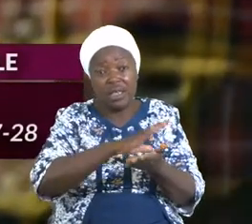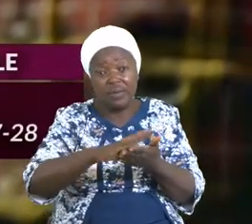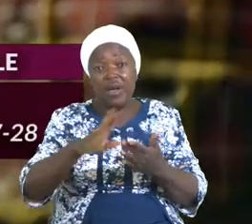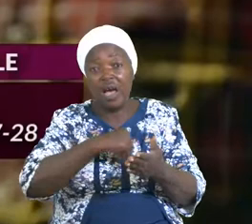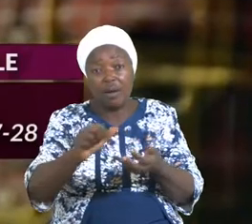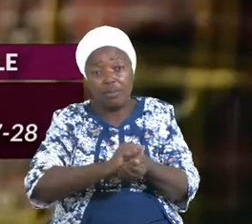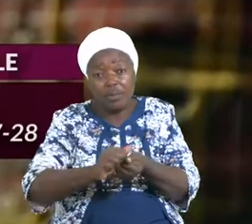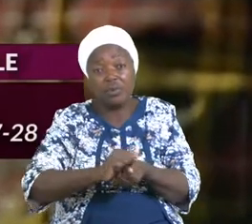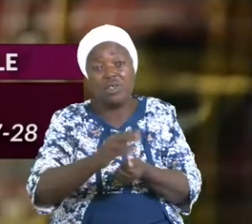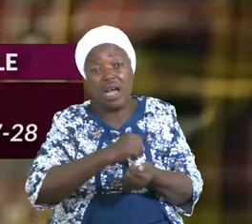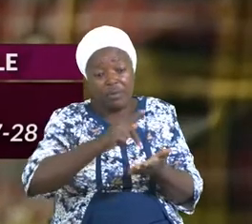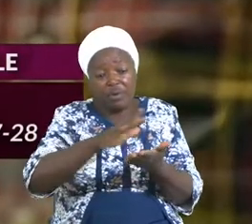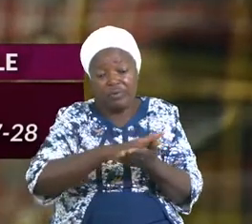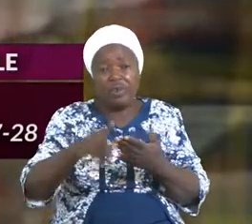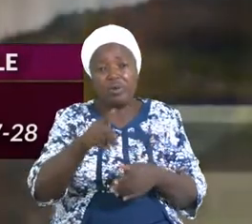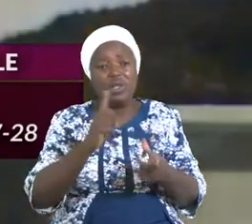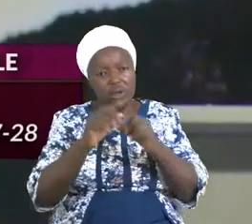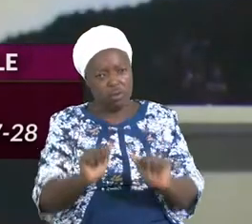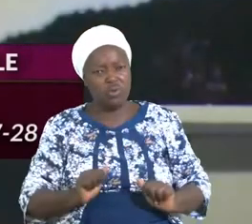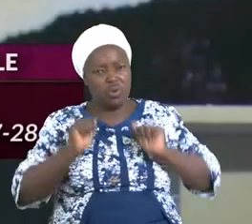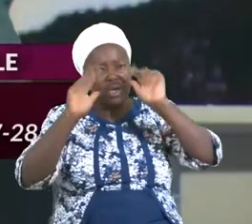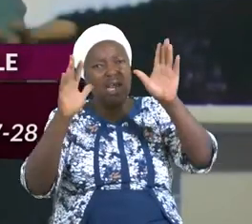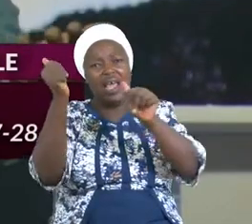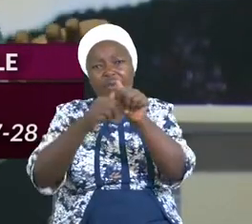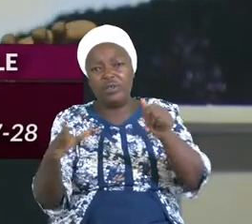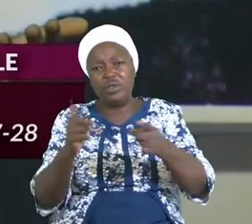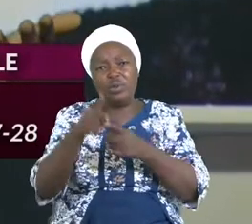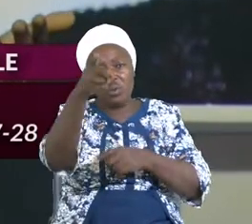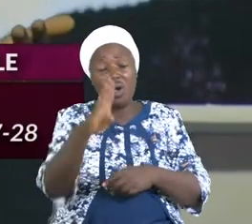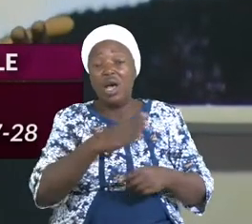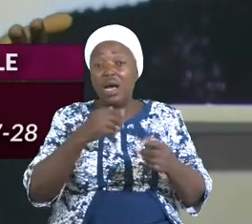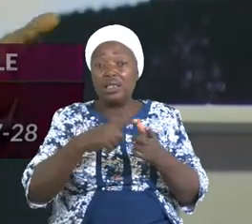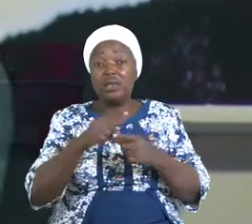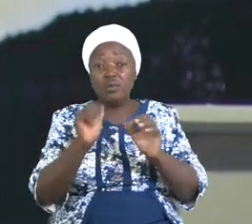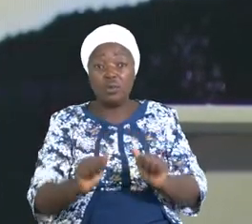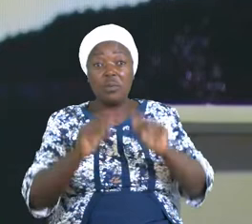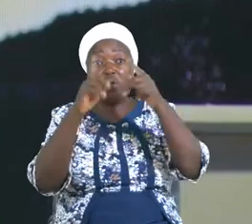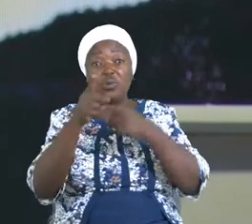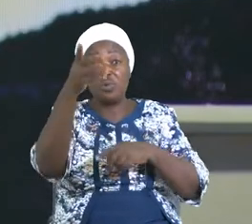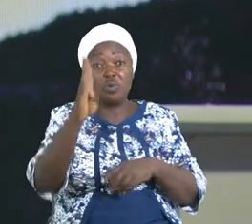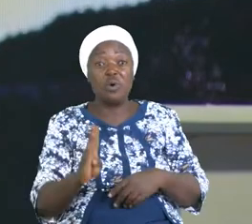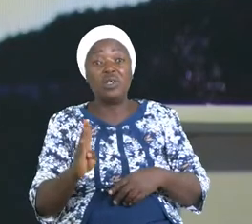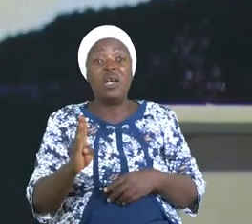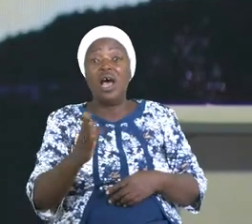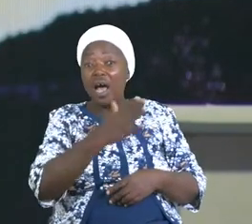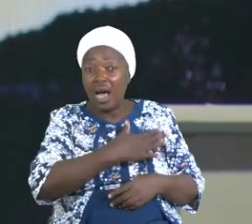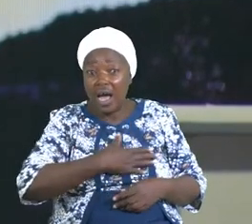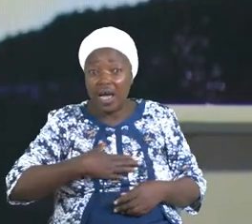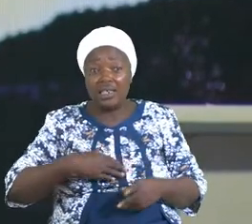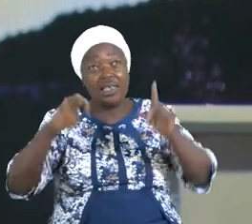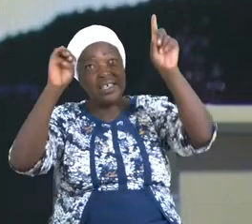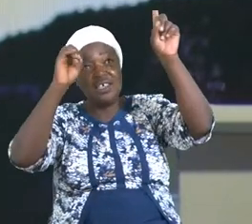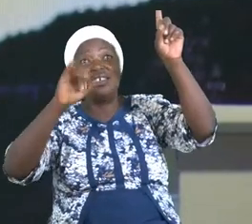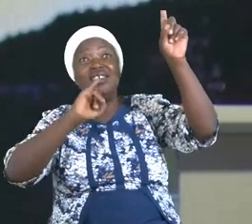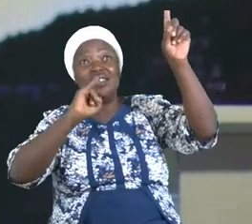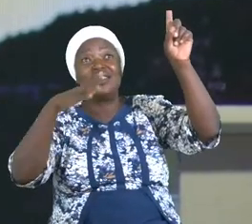you surrender everything to God and you submit to God, and he is the